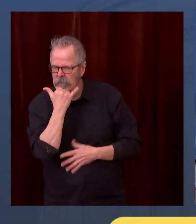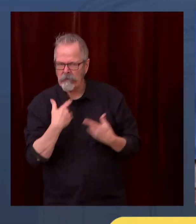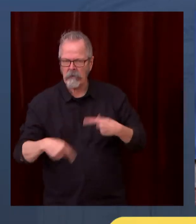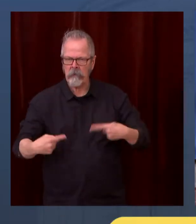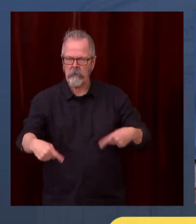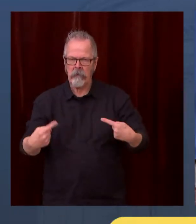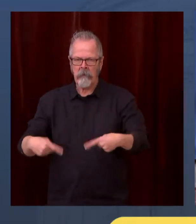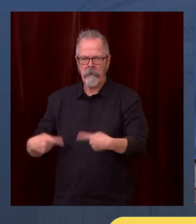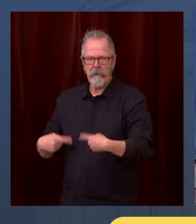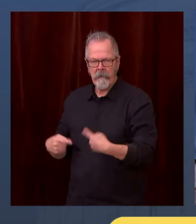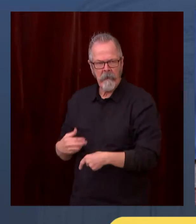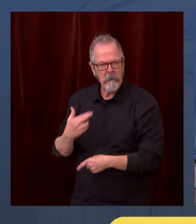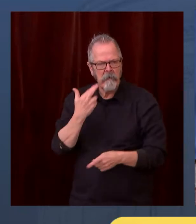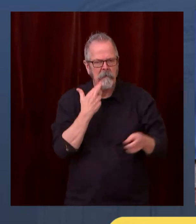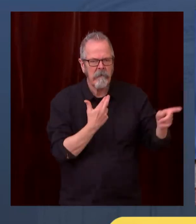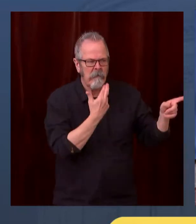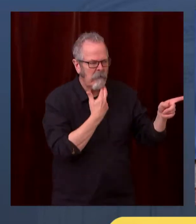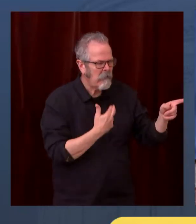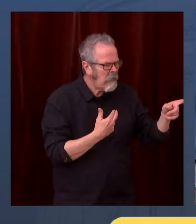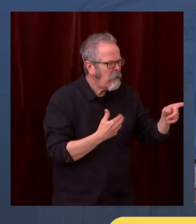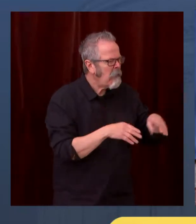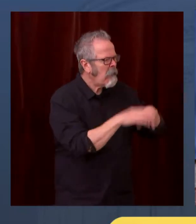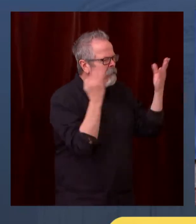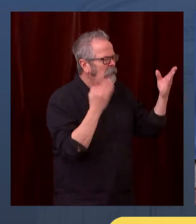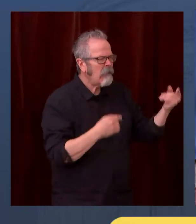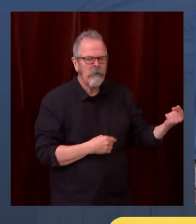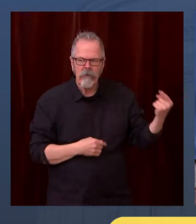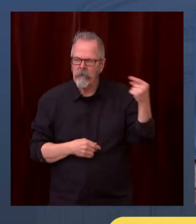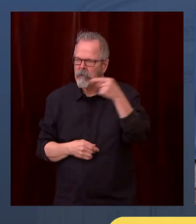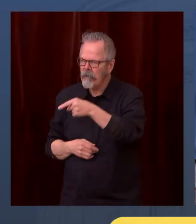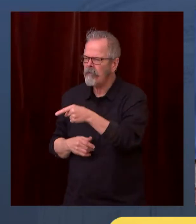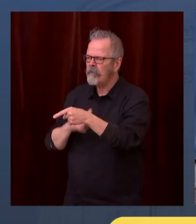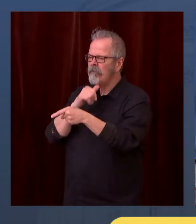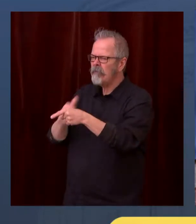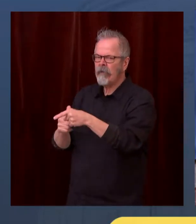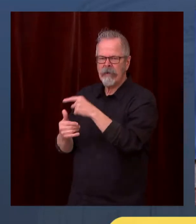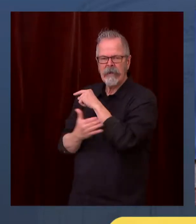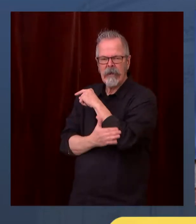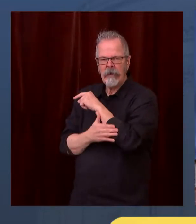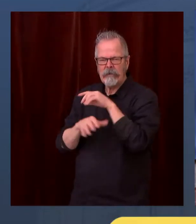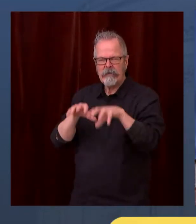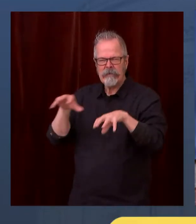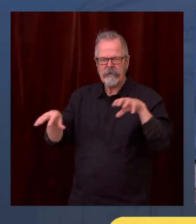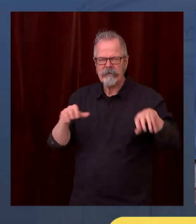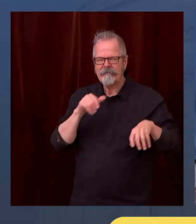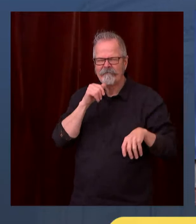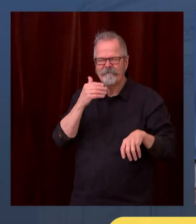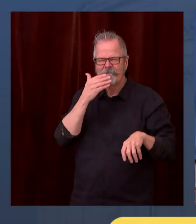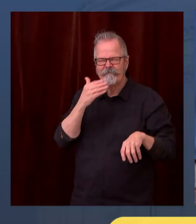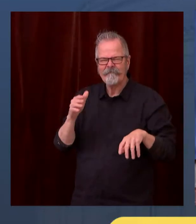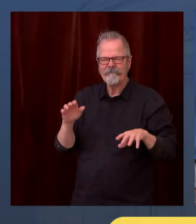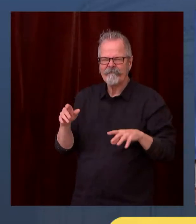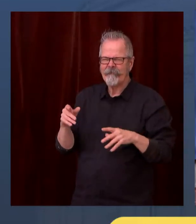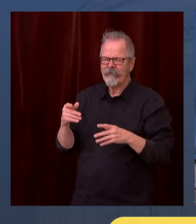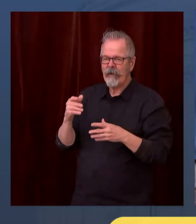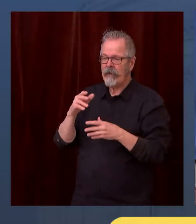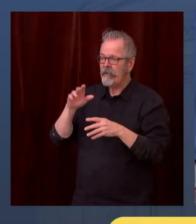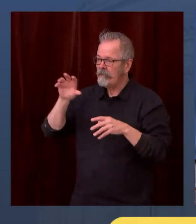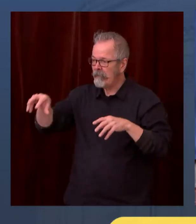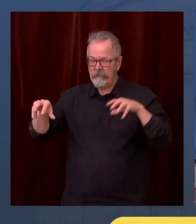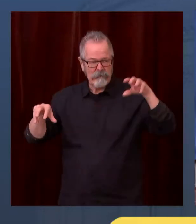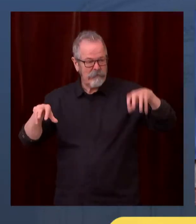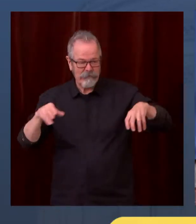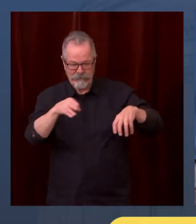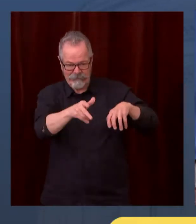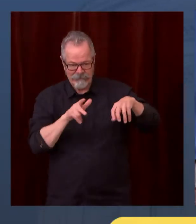how come I can't? So if you go to a county-based system, you might close the restaurants in Benton County and open them in Franklin